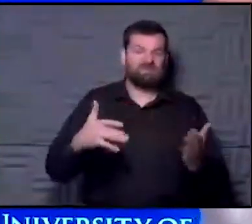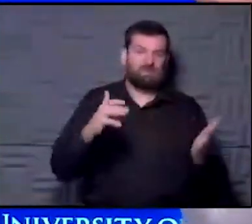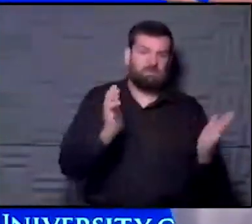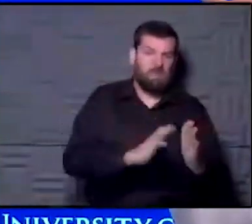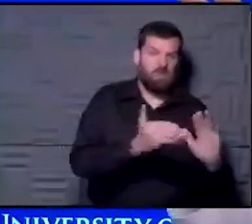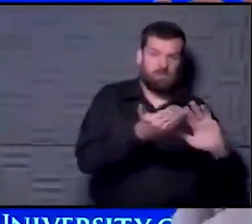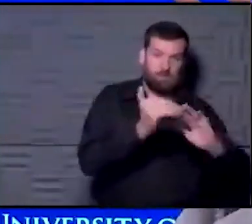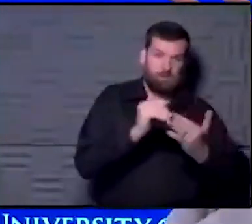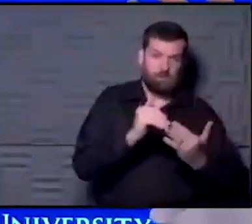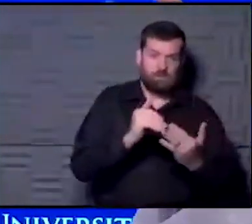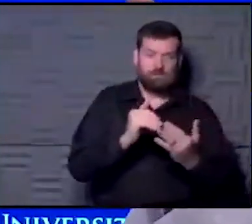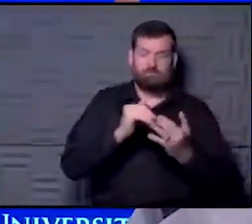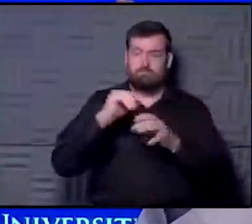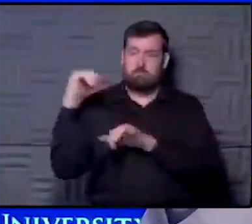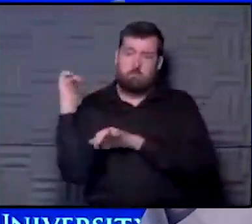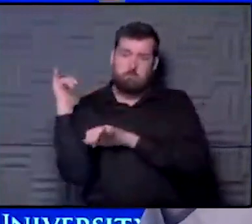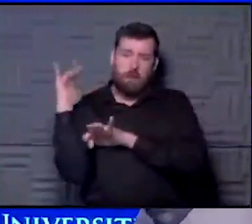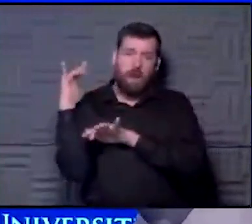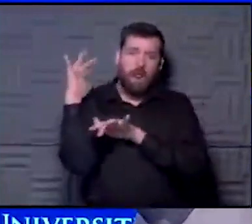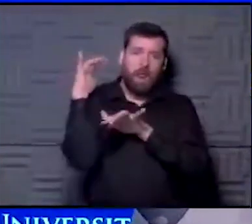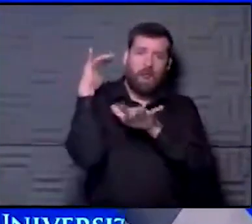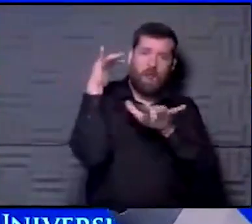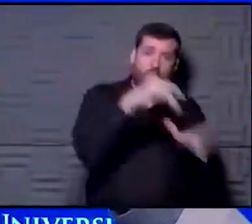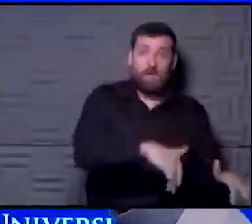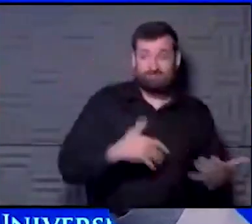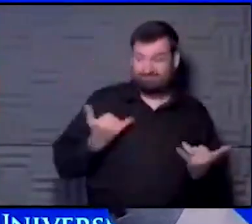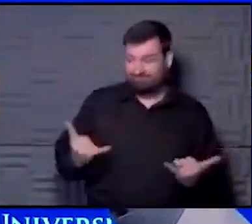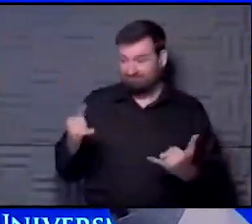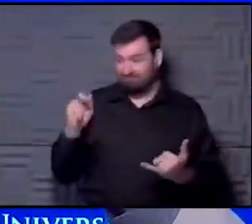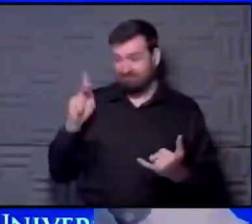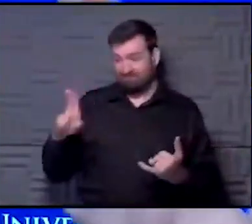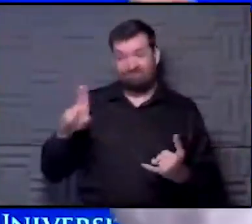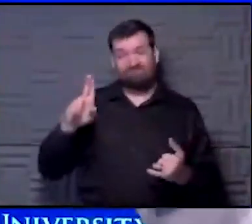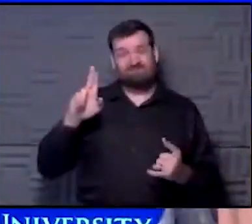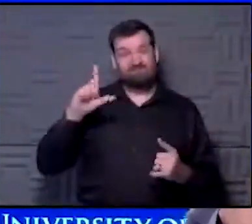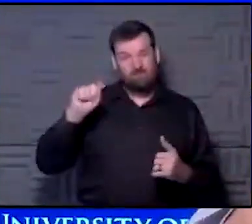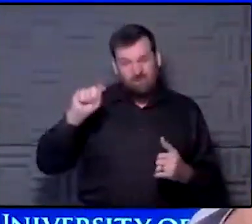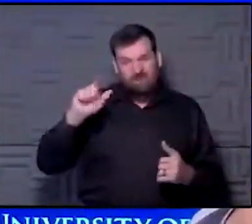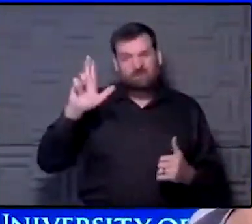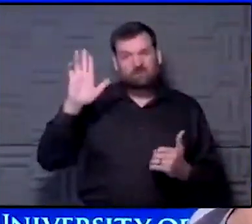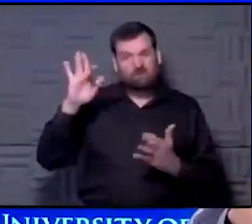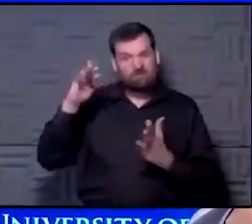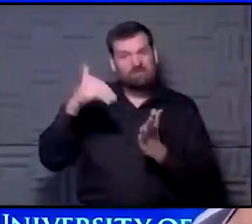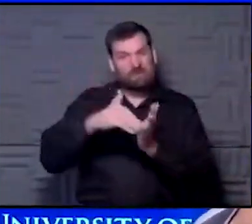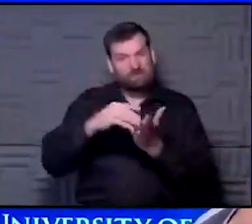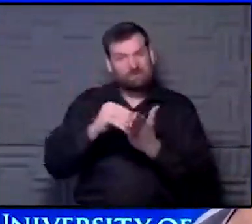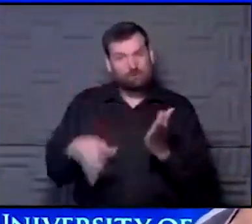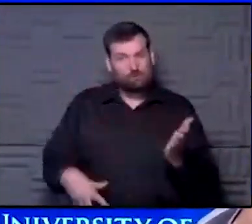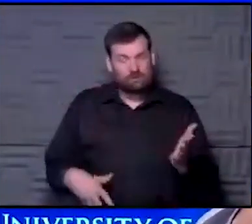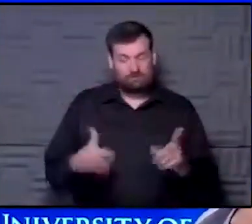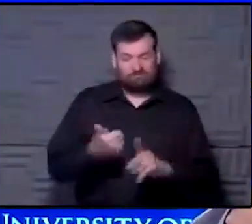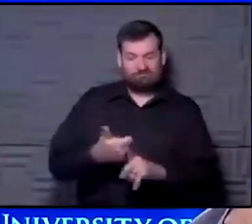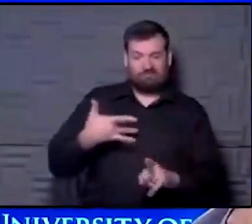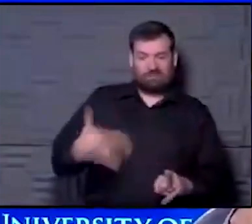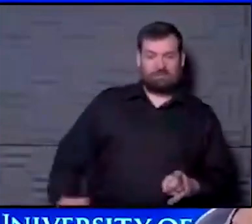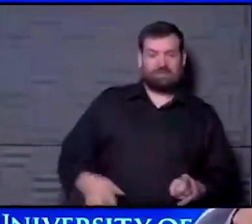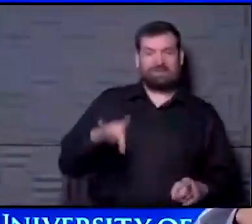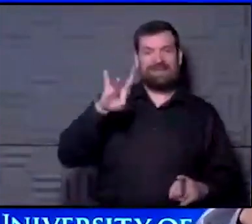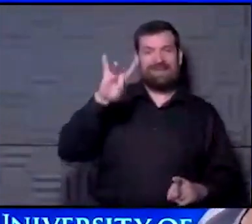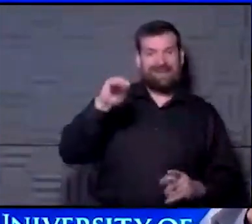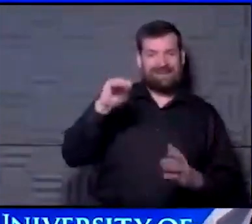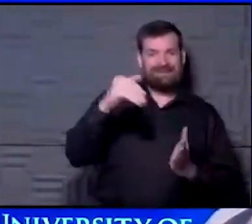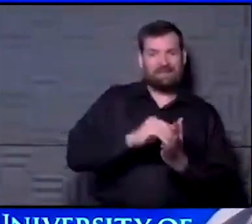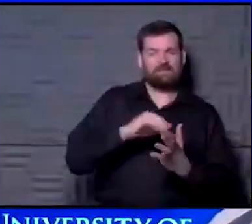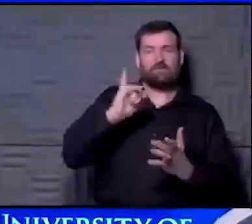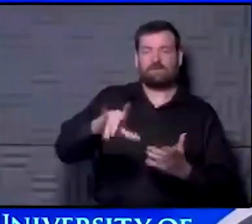communities, you're bringing a mass migration, in this case 20,000 students, into a community of 80,000. Well, that's